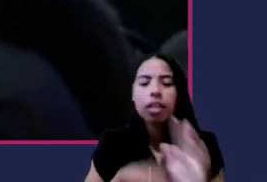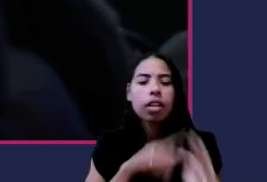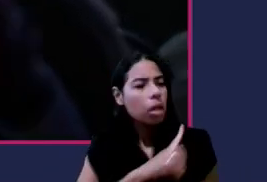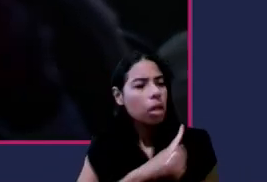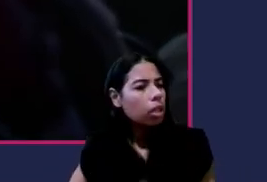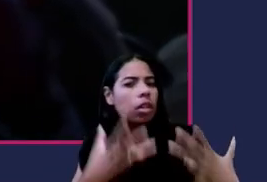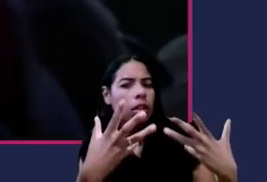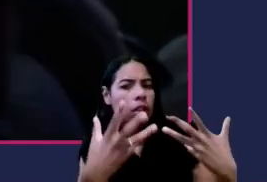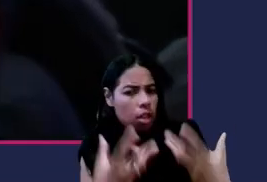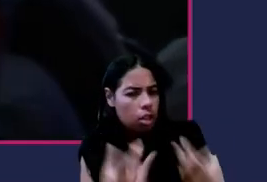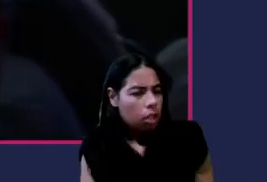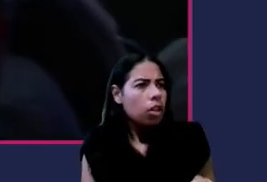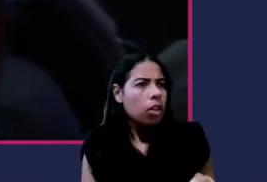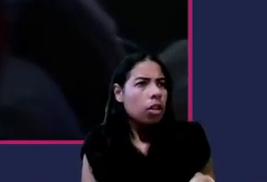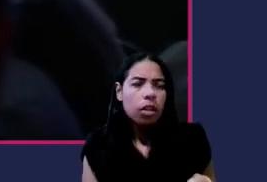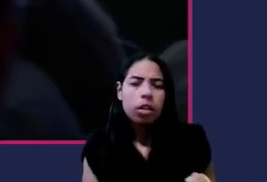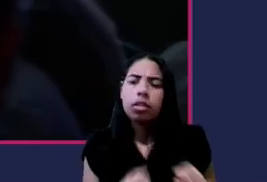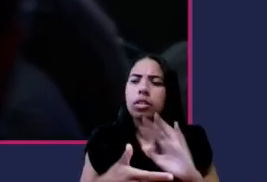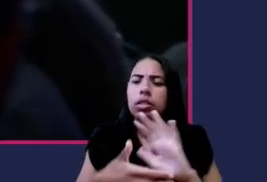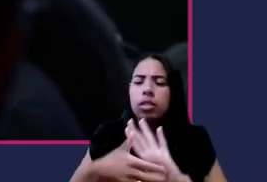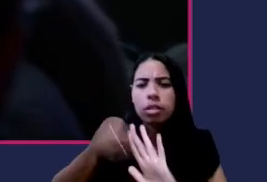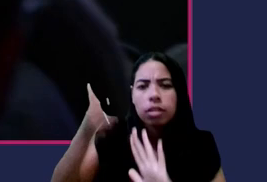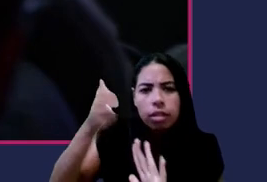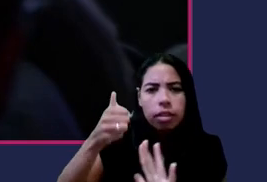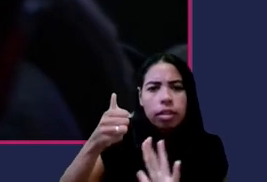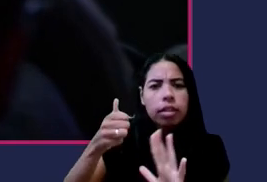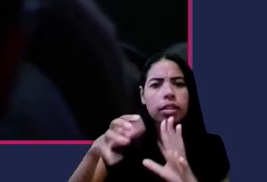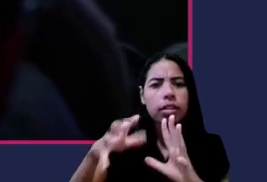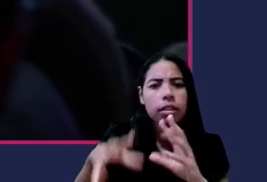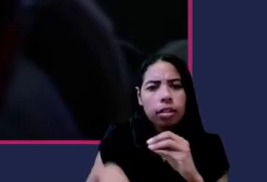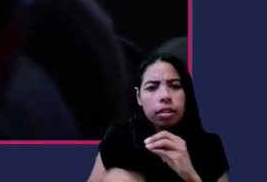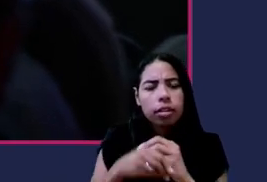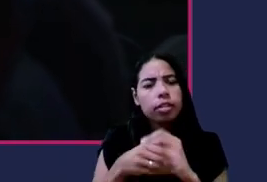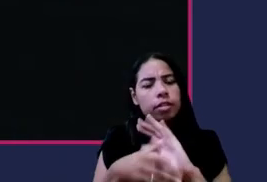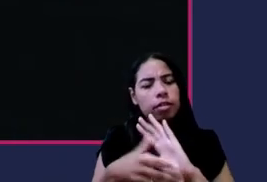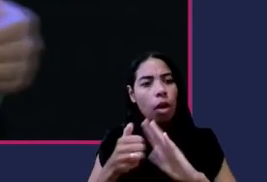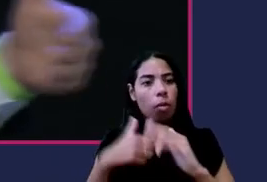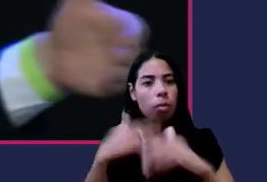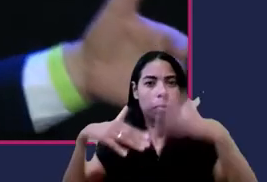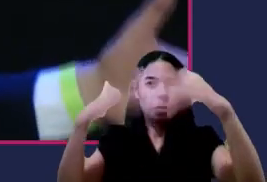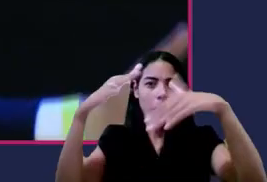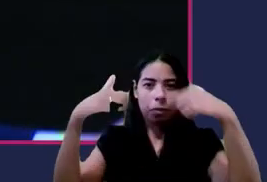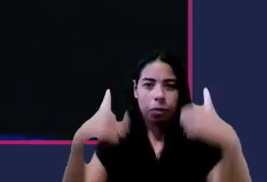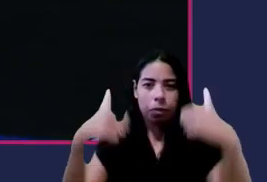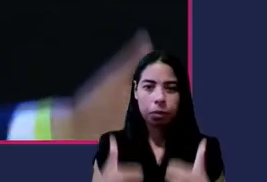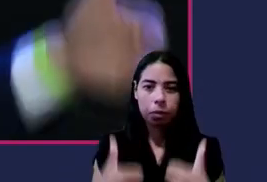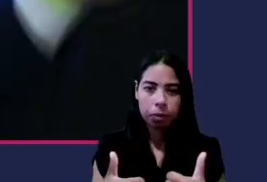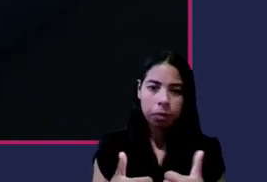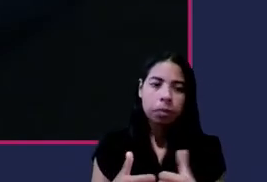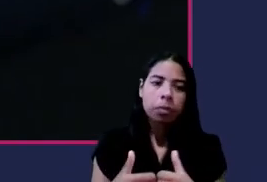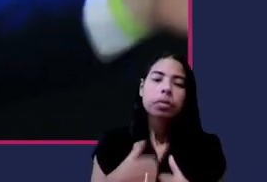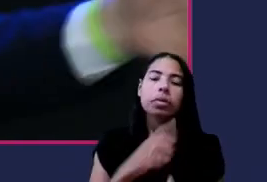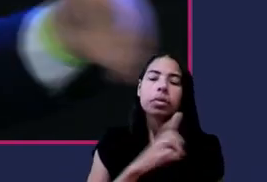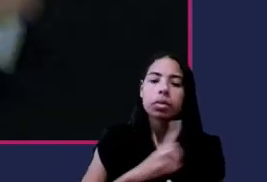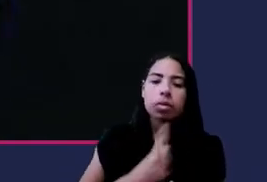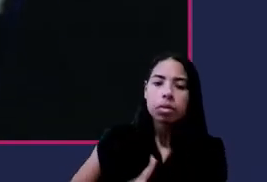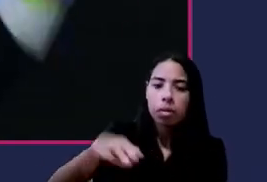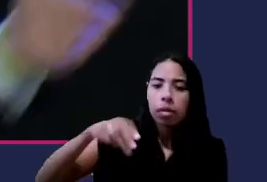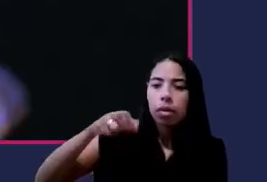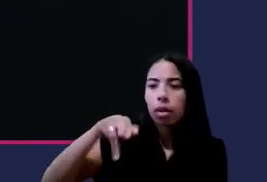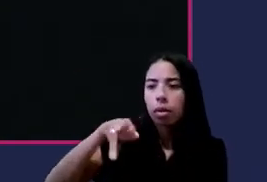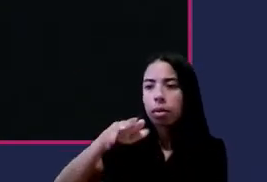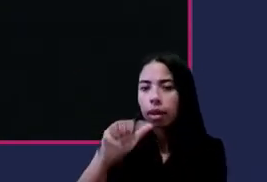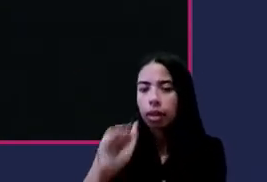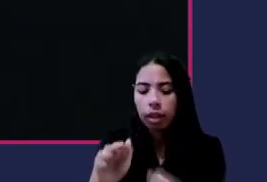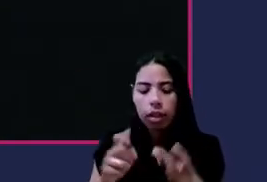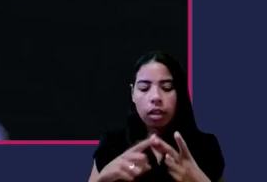amendments will hinder the progress of this project. Sometimes by removing a few restraints, we are able